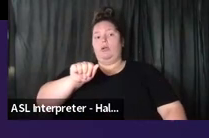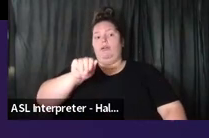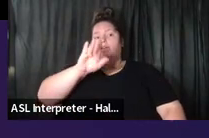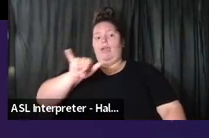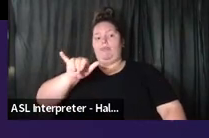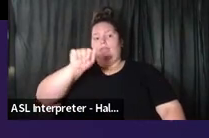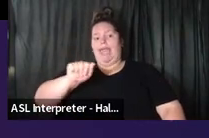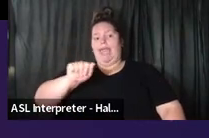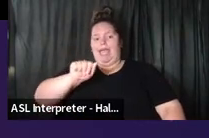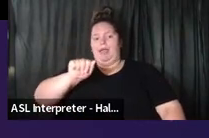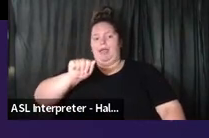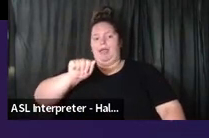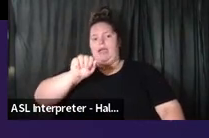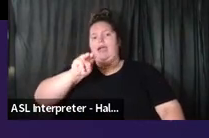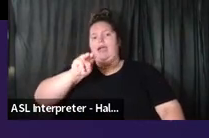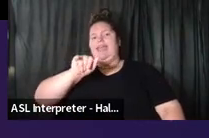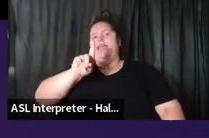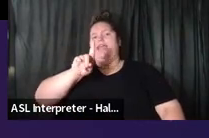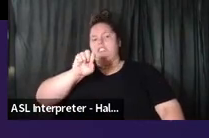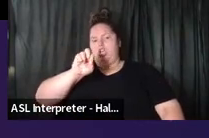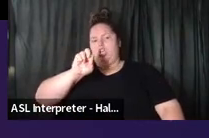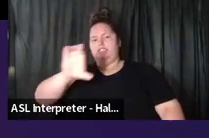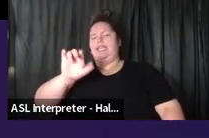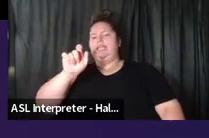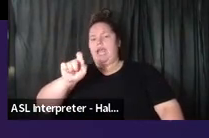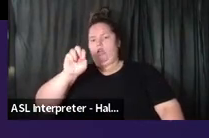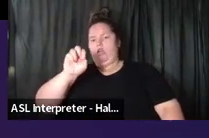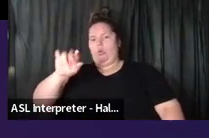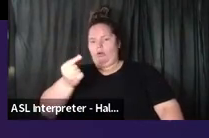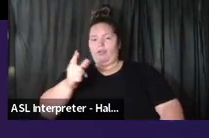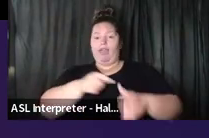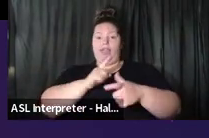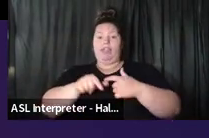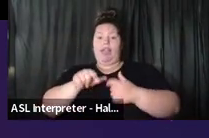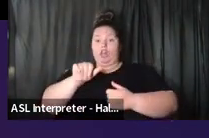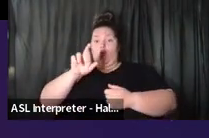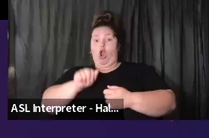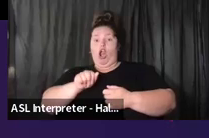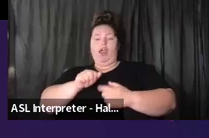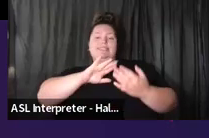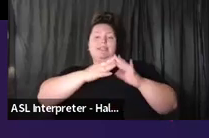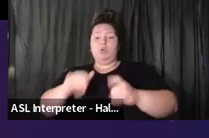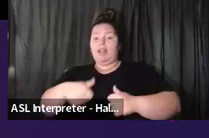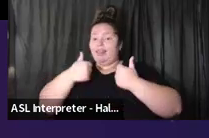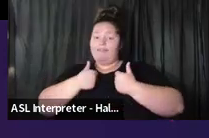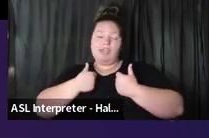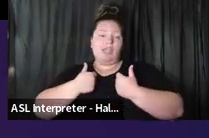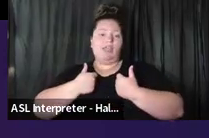Abby@mymdrc.org. And then Laura is our pretty much community living, or if you